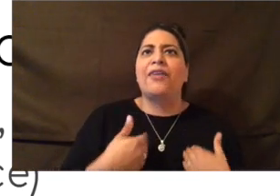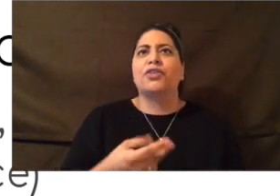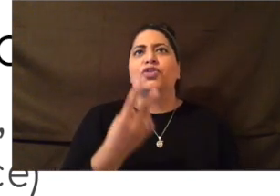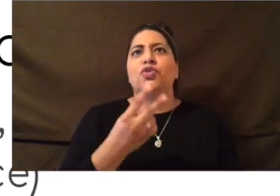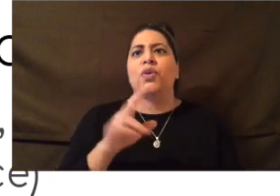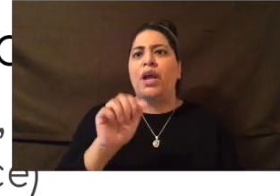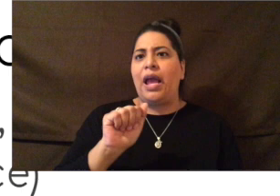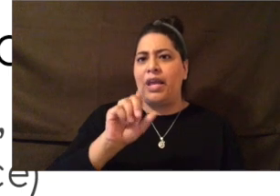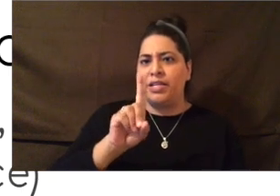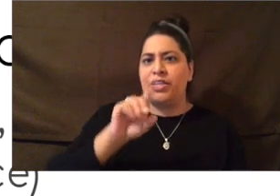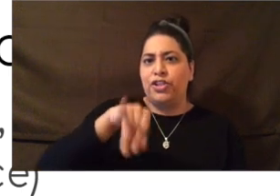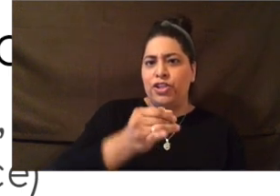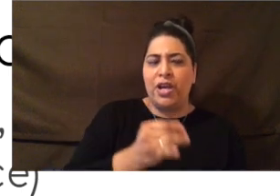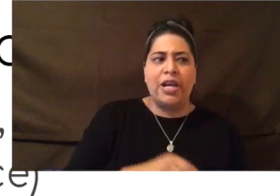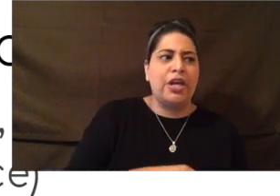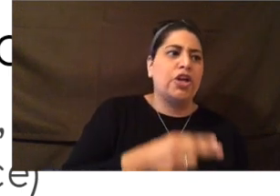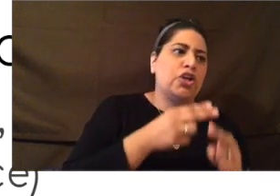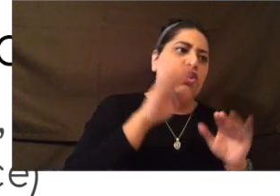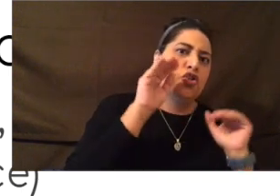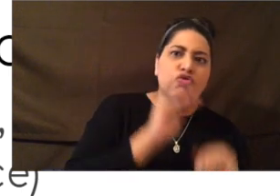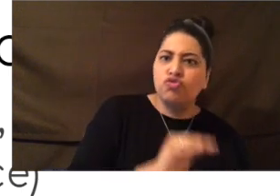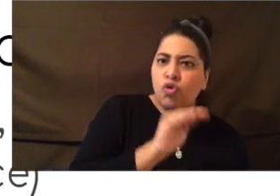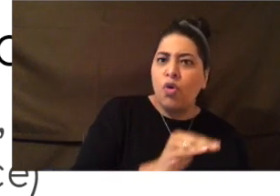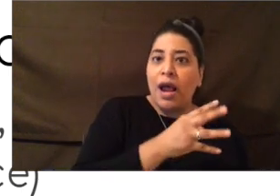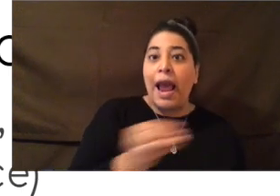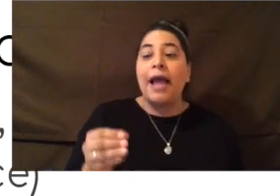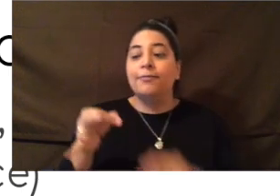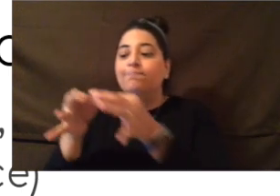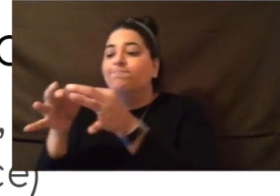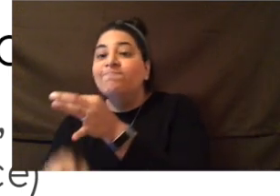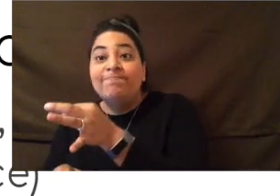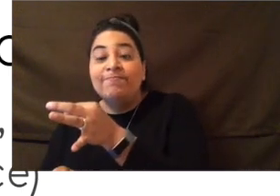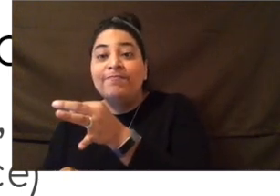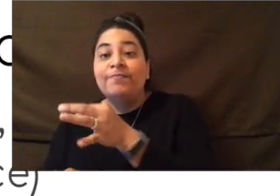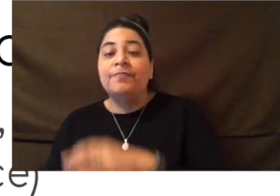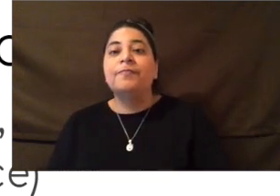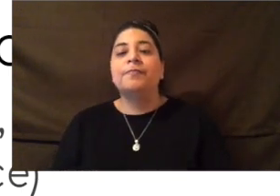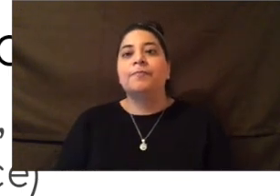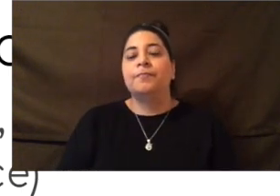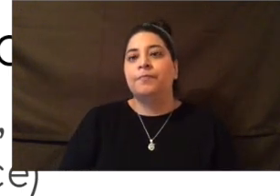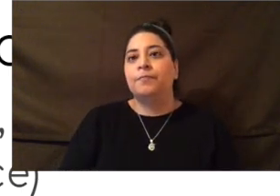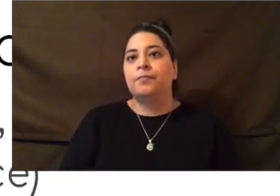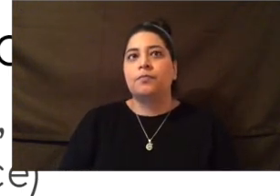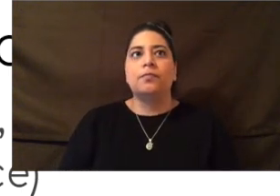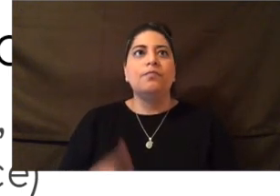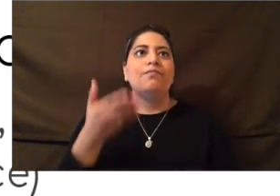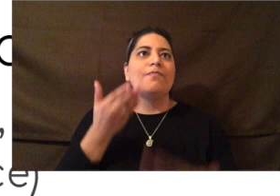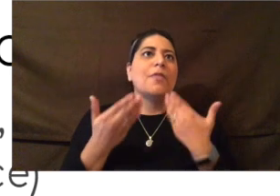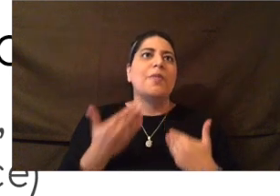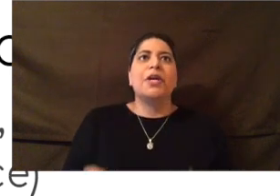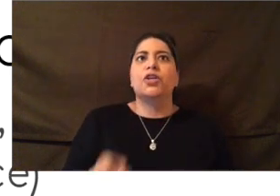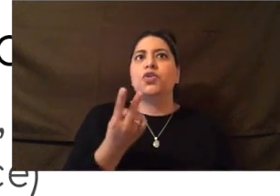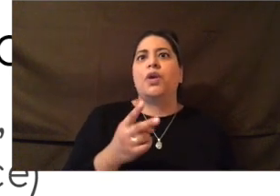kicks. You could even have 2 adjectives, short and simple.